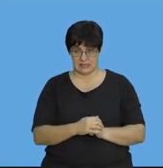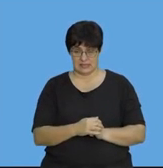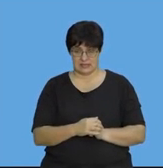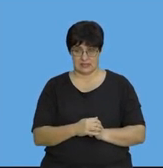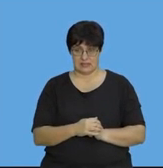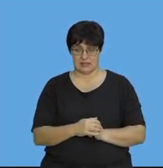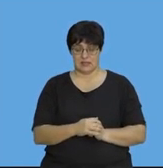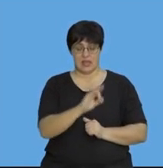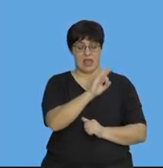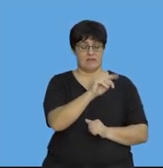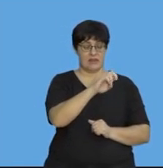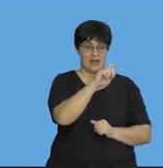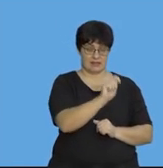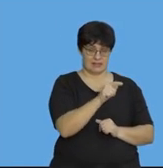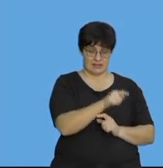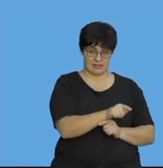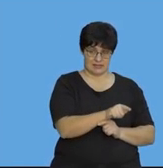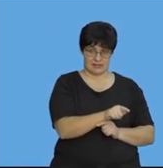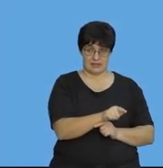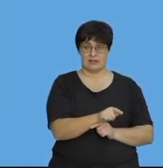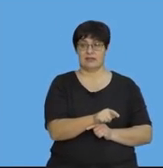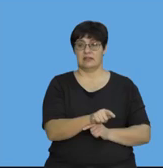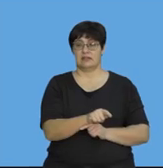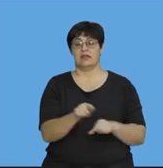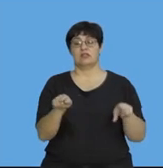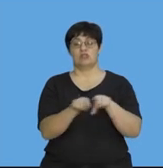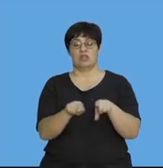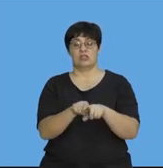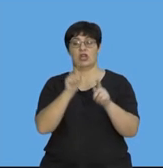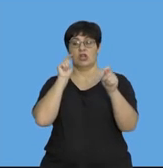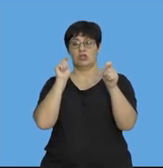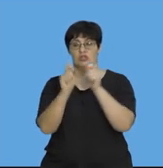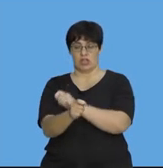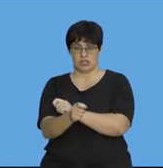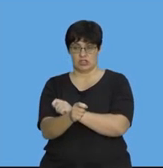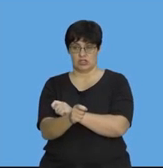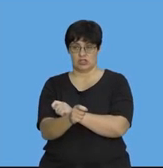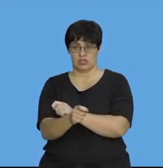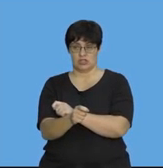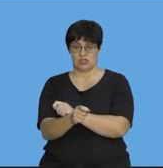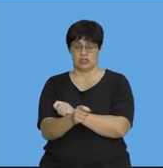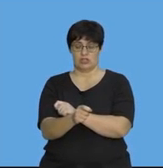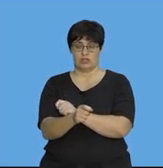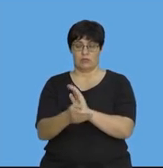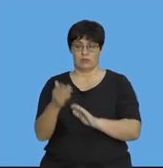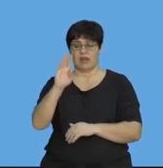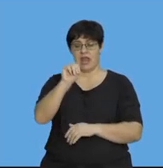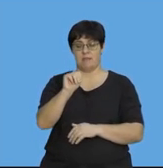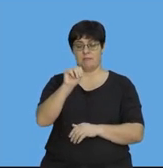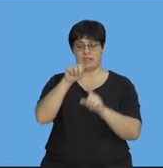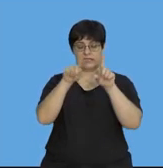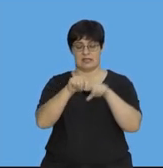go back to the fact that F net is change in momentum, so I'm going to do this as M delta V